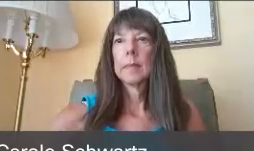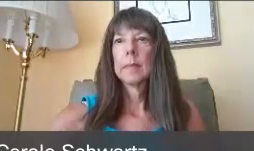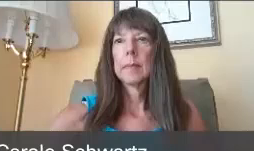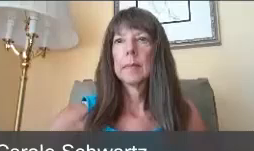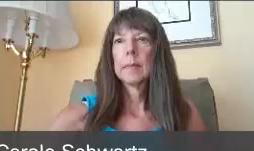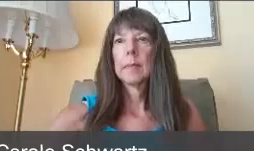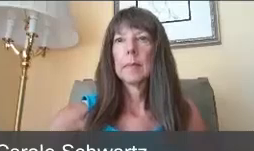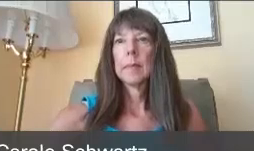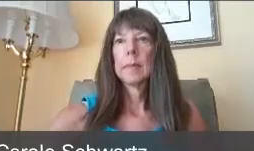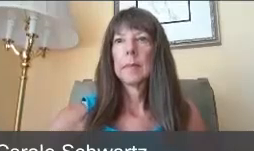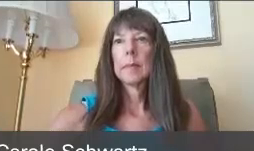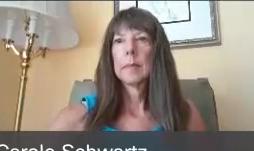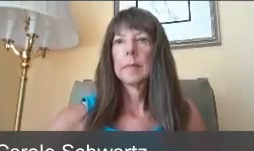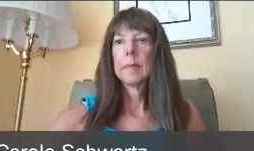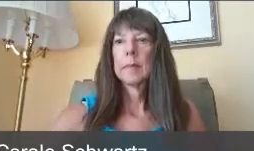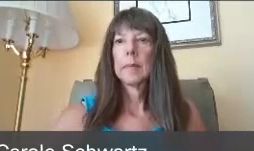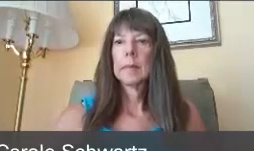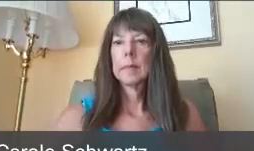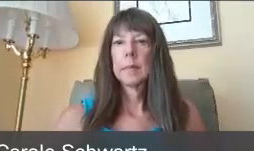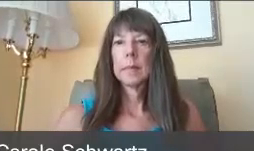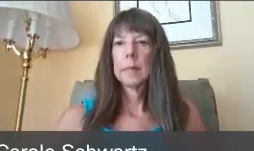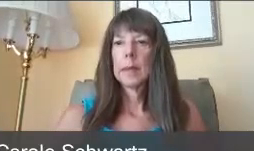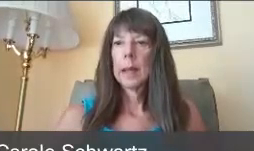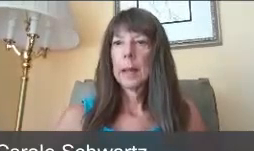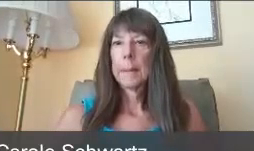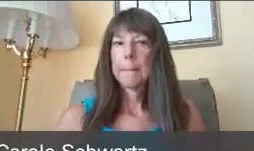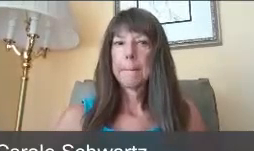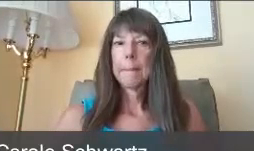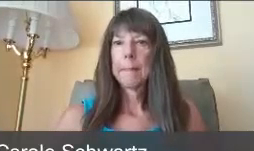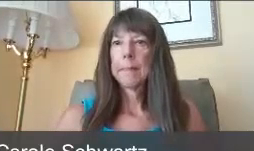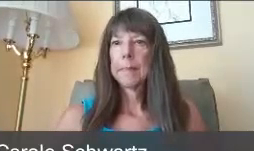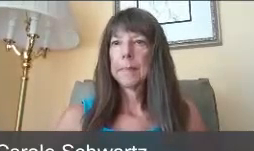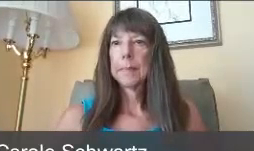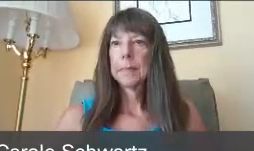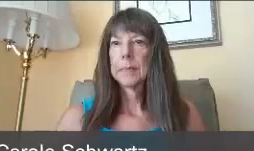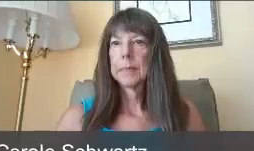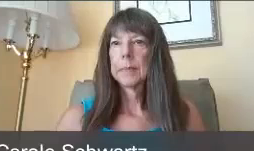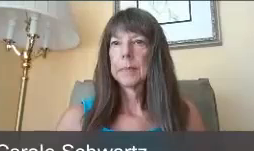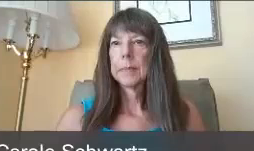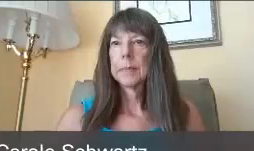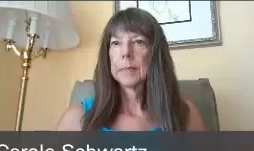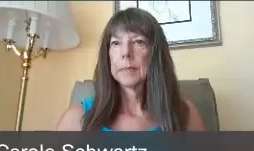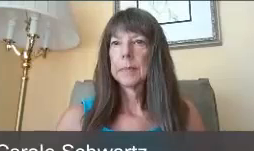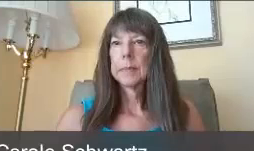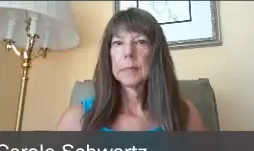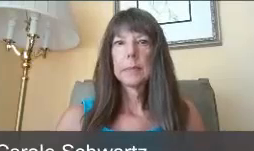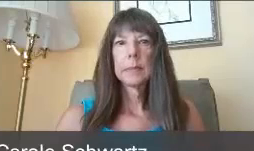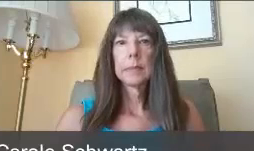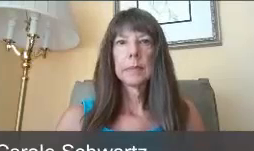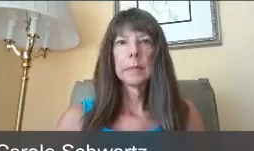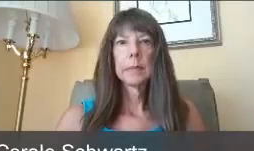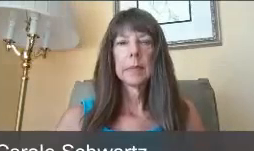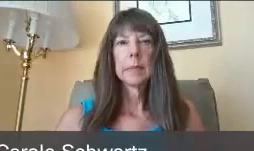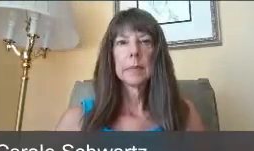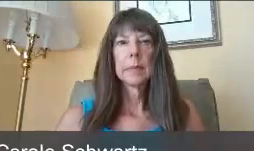3. Social work is BSW. Nursing is BSN. Physical therapy